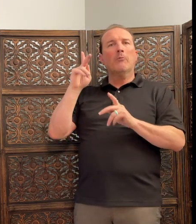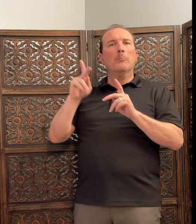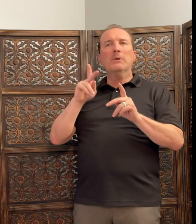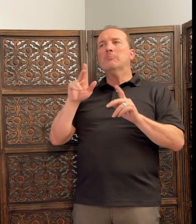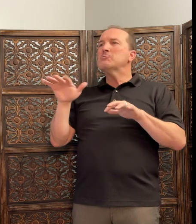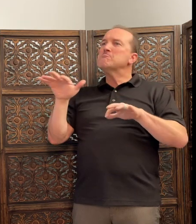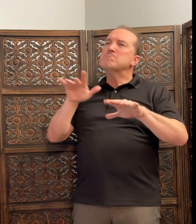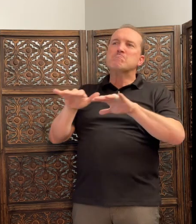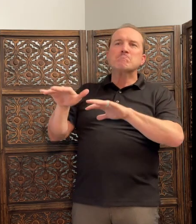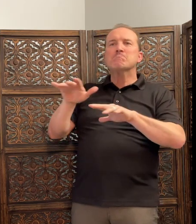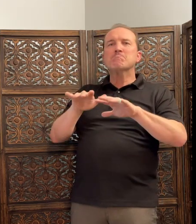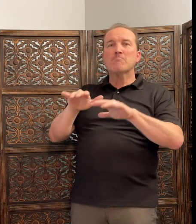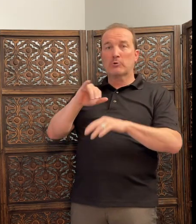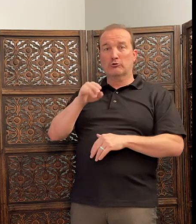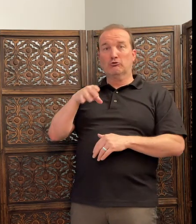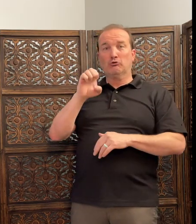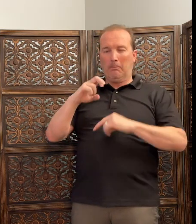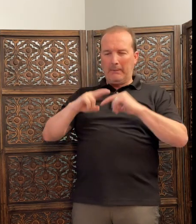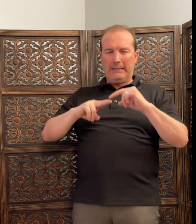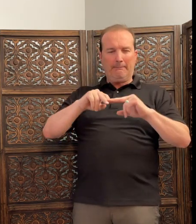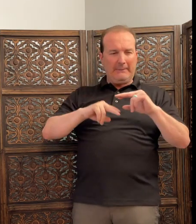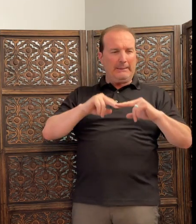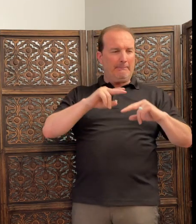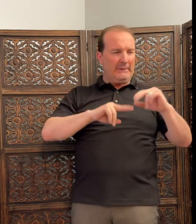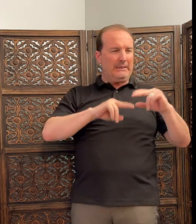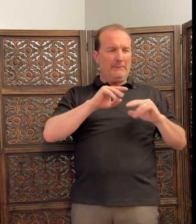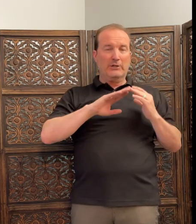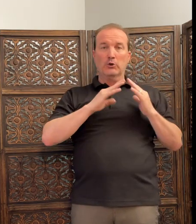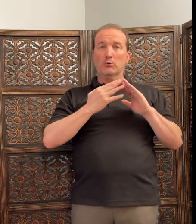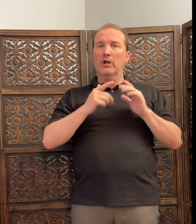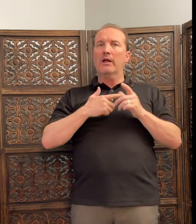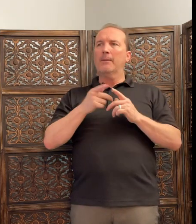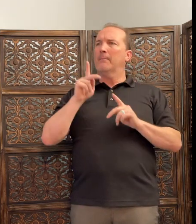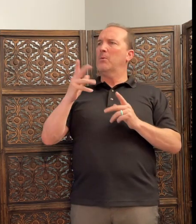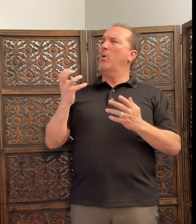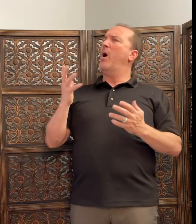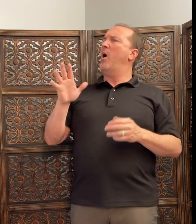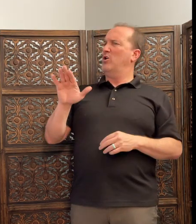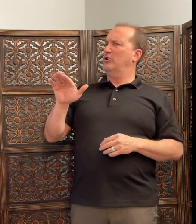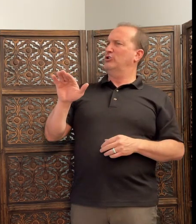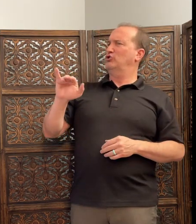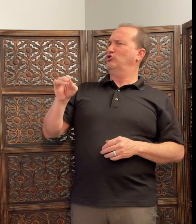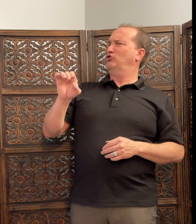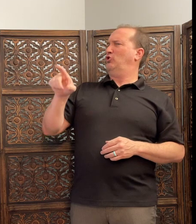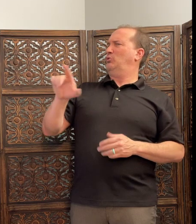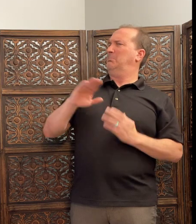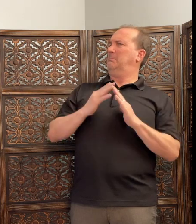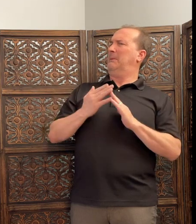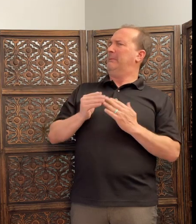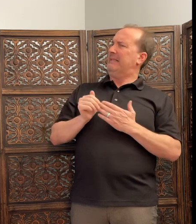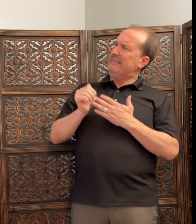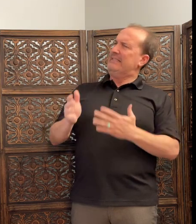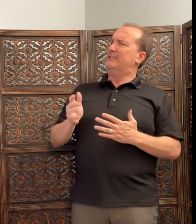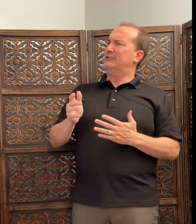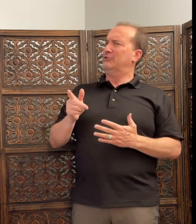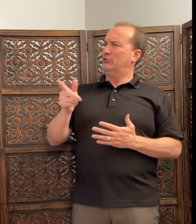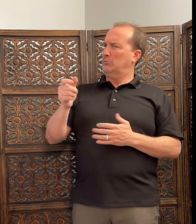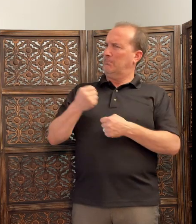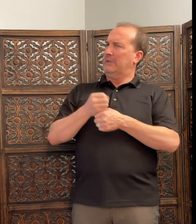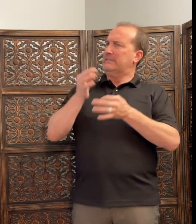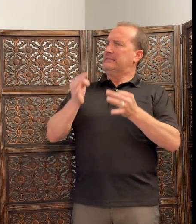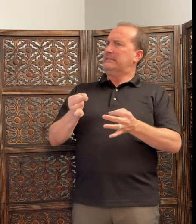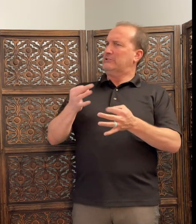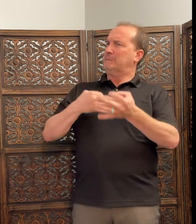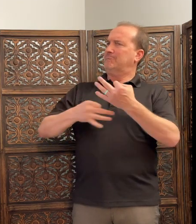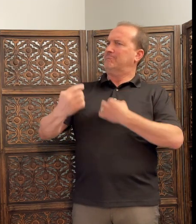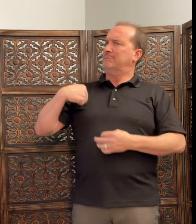people of Eatonville. As Joe continues to build up the community, the residents decide that they want Joe to be a leader and to be a person